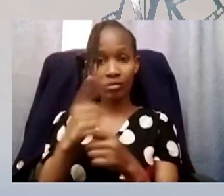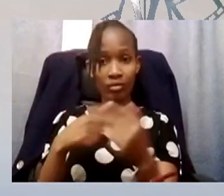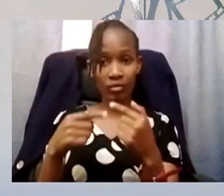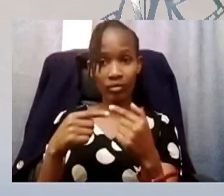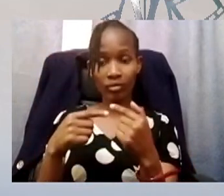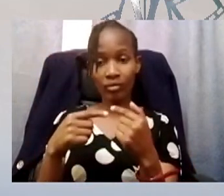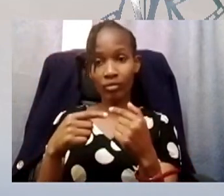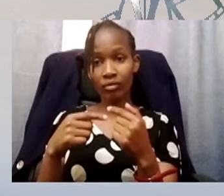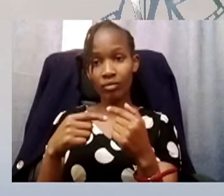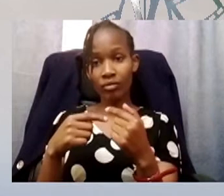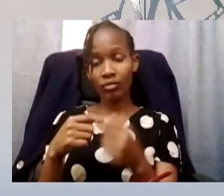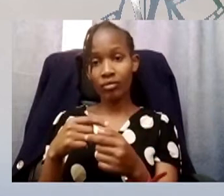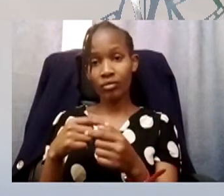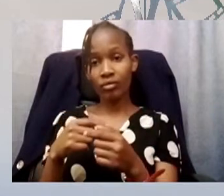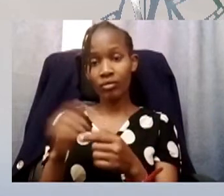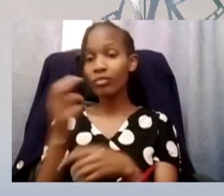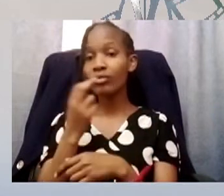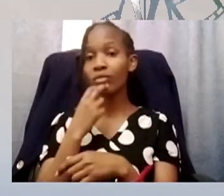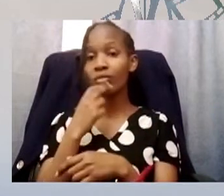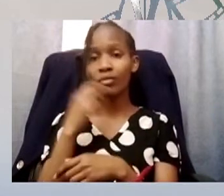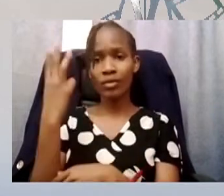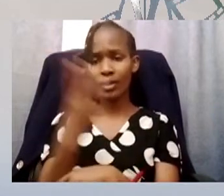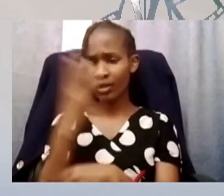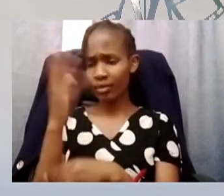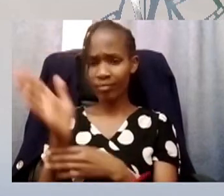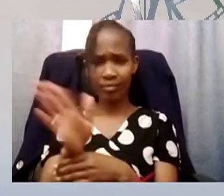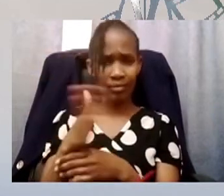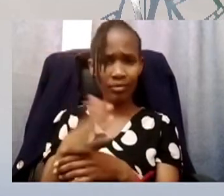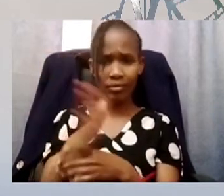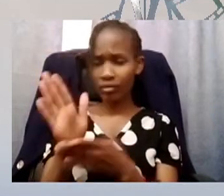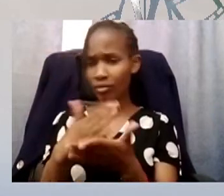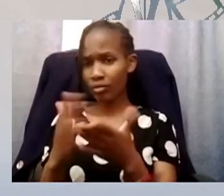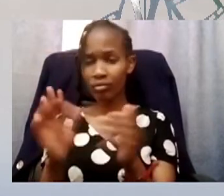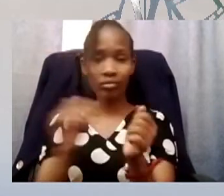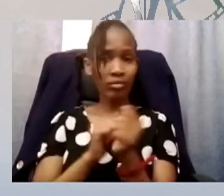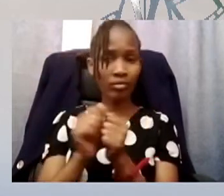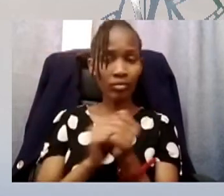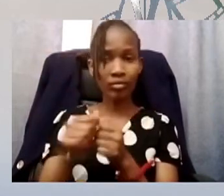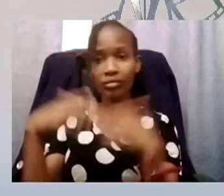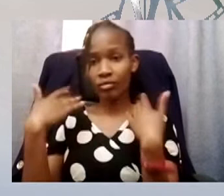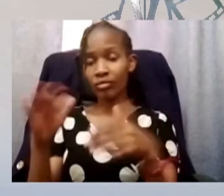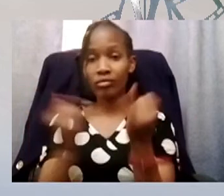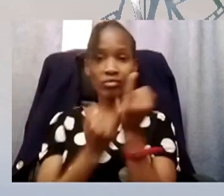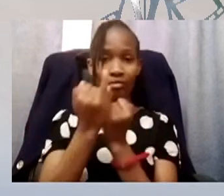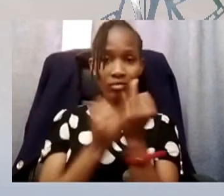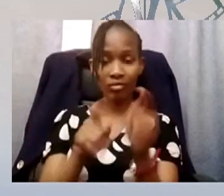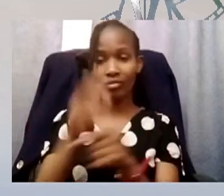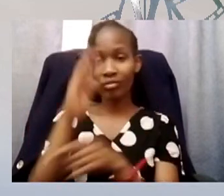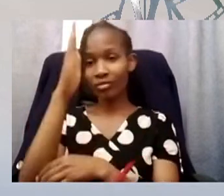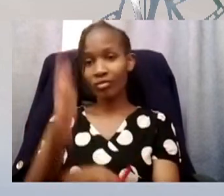at Gymkhana, Tuesday, Wednesday, Thursday, sometimes Friday off, play Saturday, play Sunday. I mean, we were